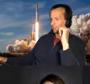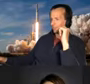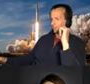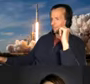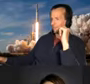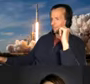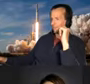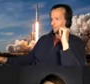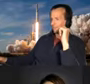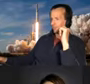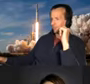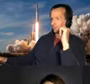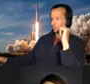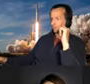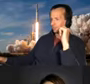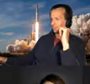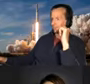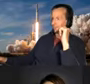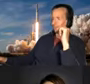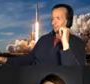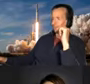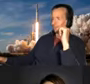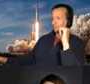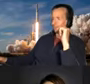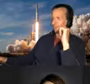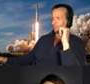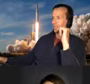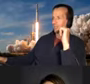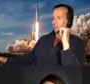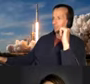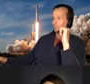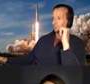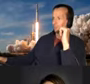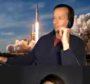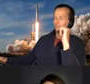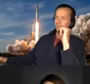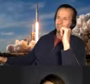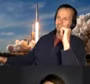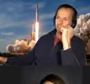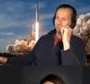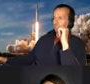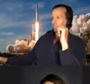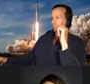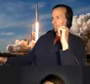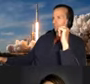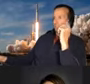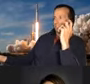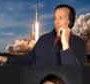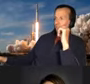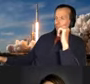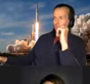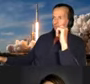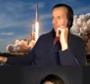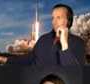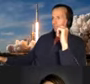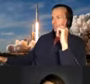you know, if observed minus expected difference is constant, so if observed difference is higher than expected, it'll be positive. Yeah,